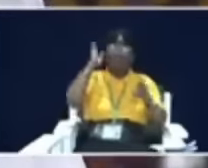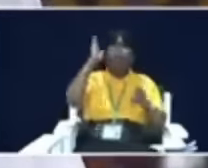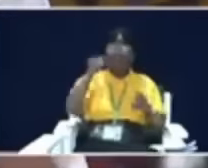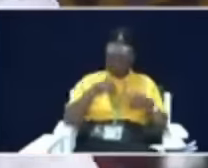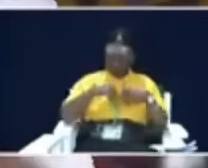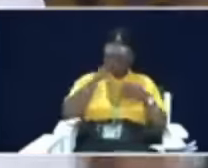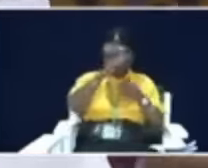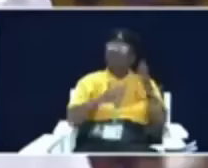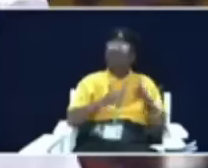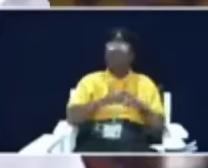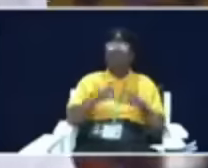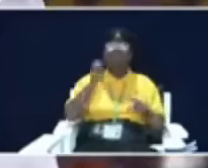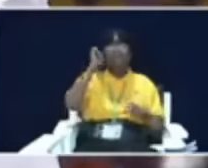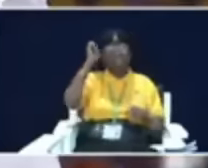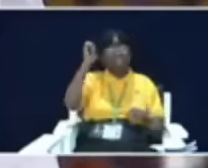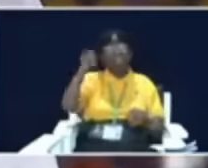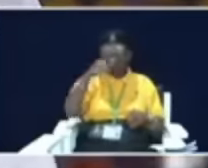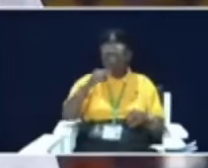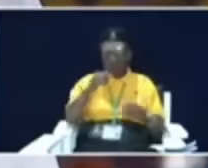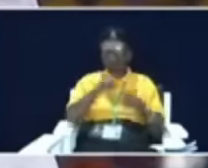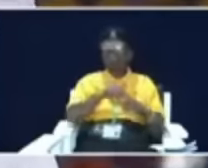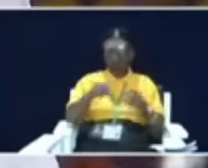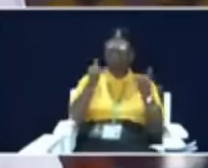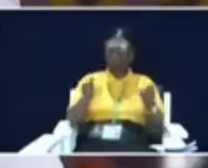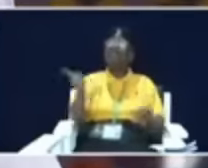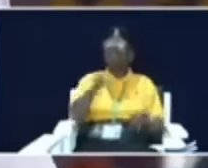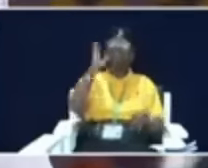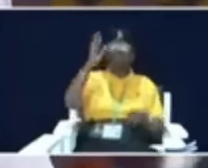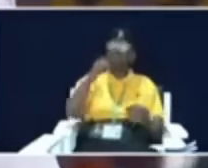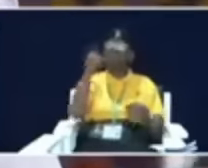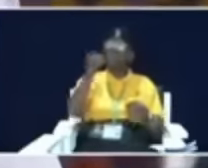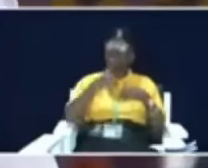now, we only have three victories."